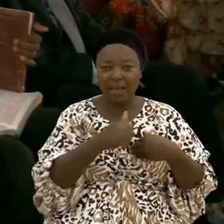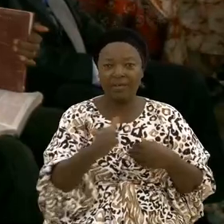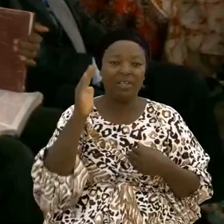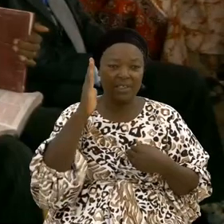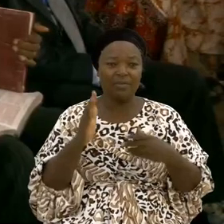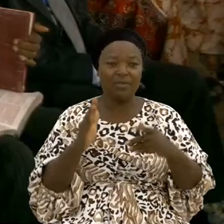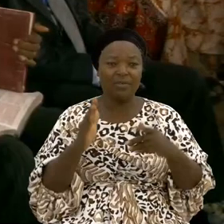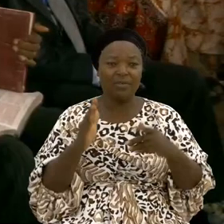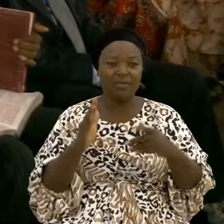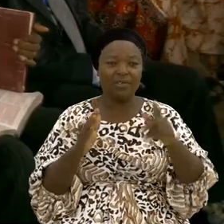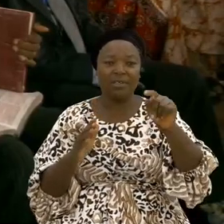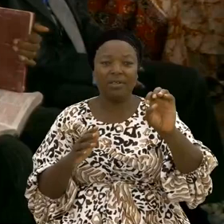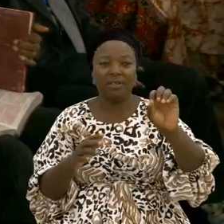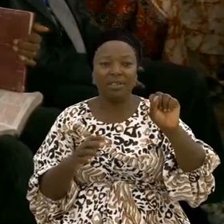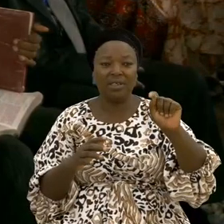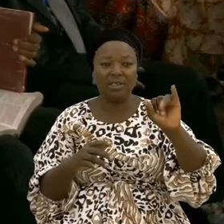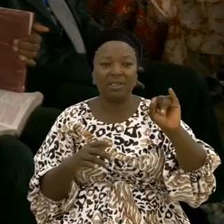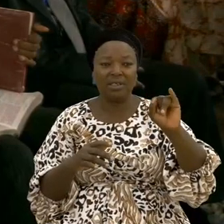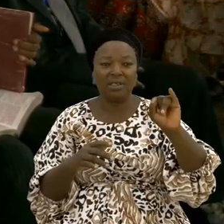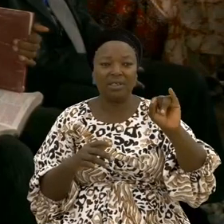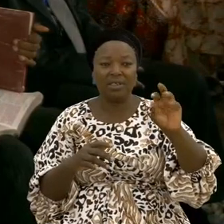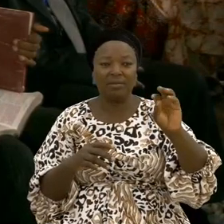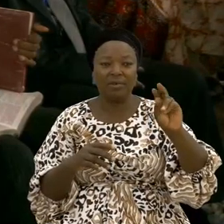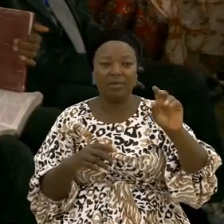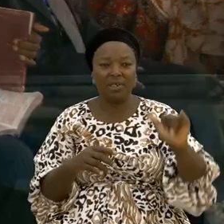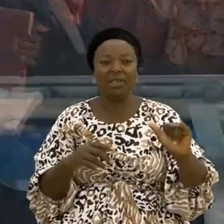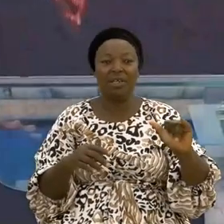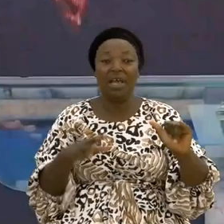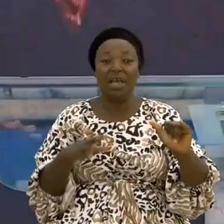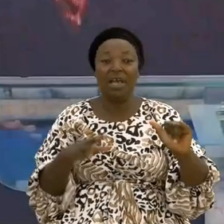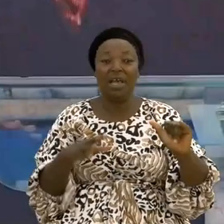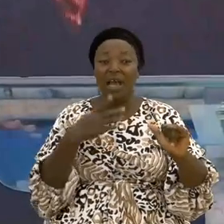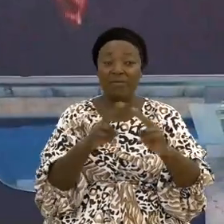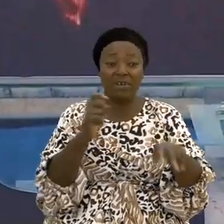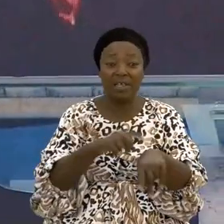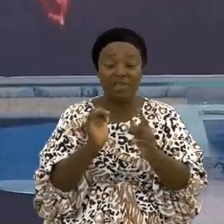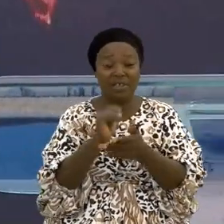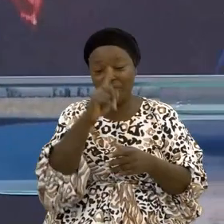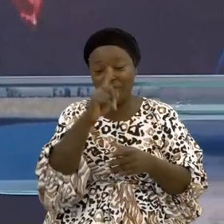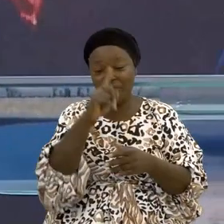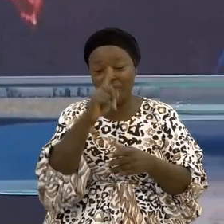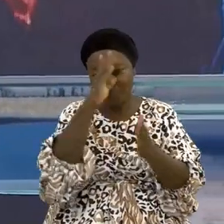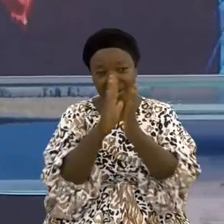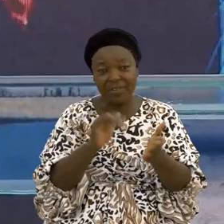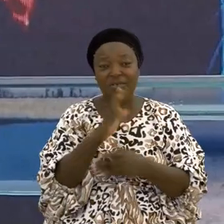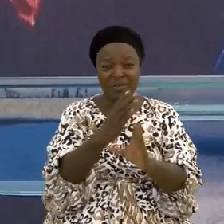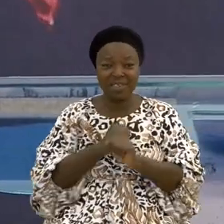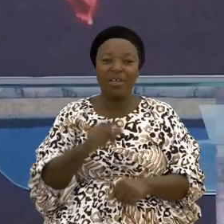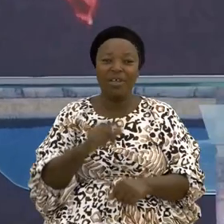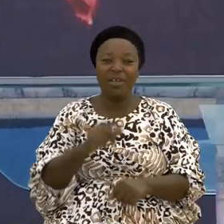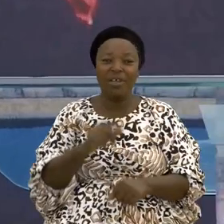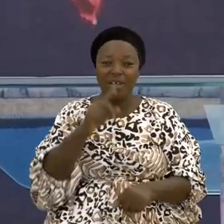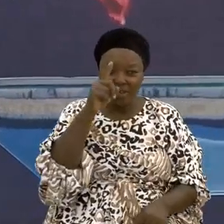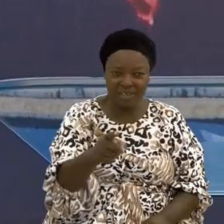your faith and you believe that, the moment you believe that you receive, you shall